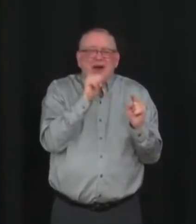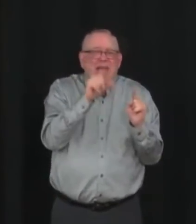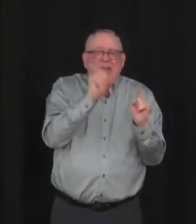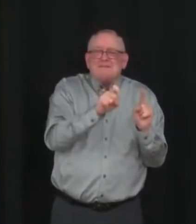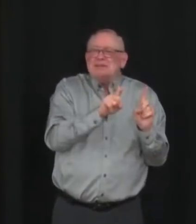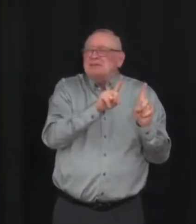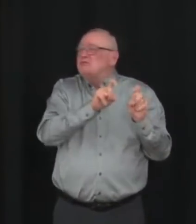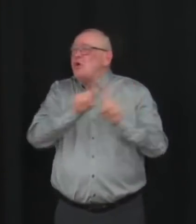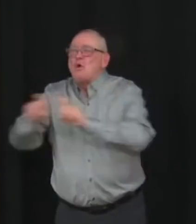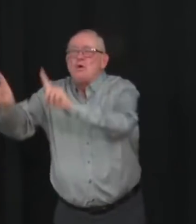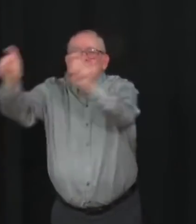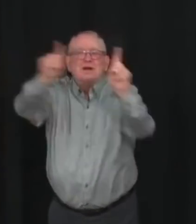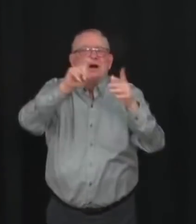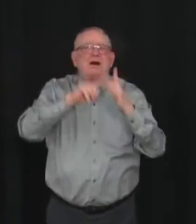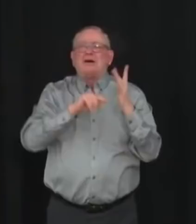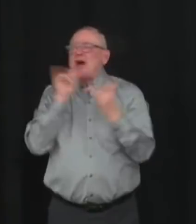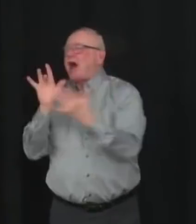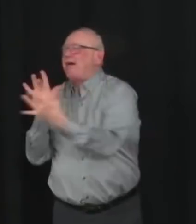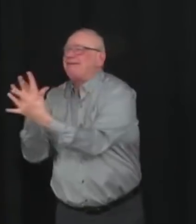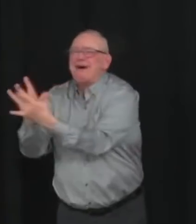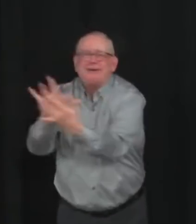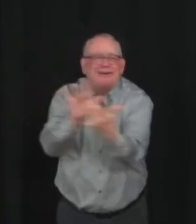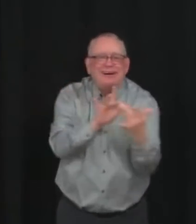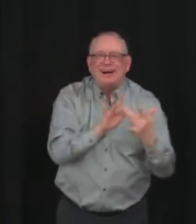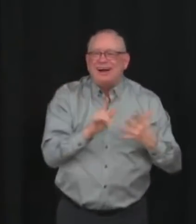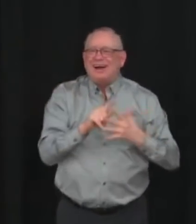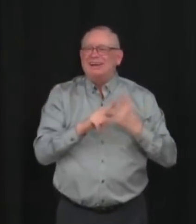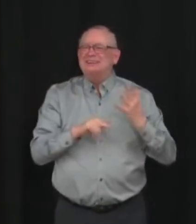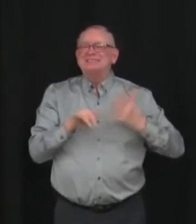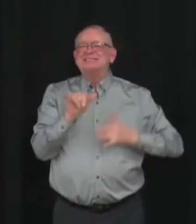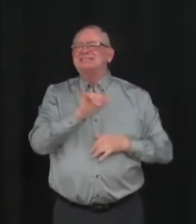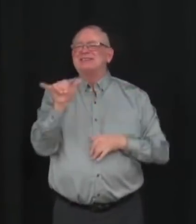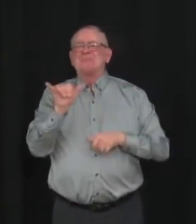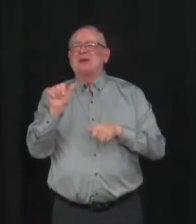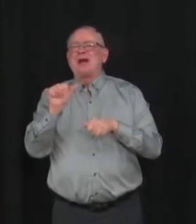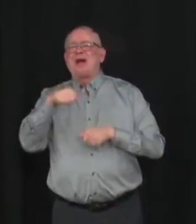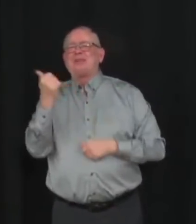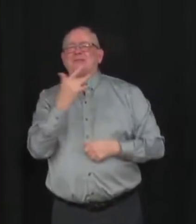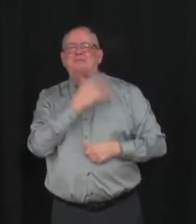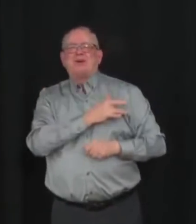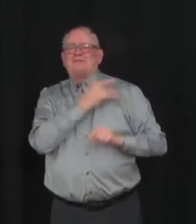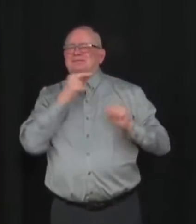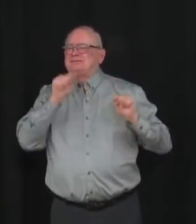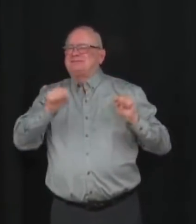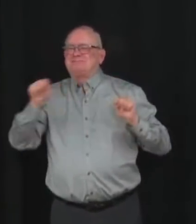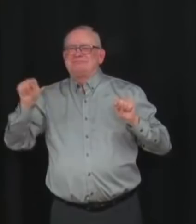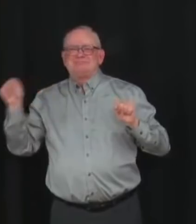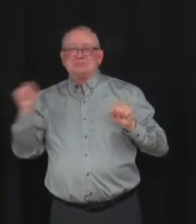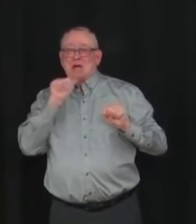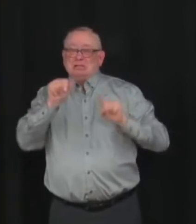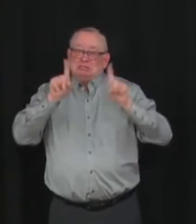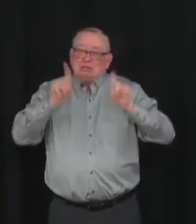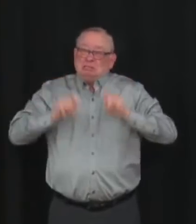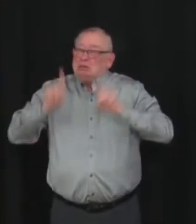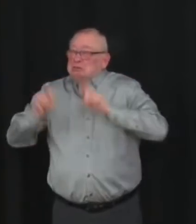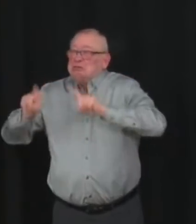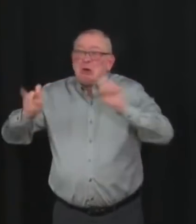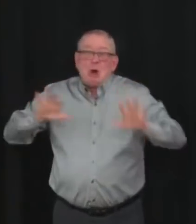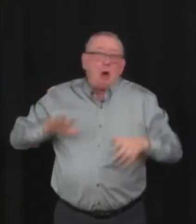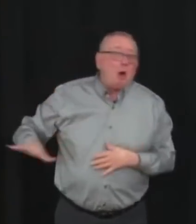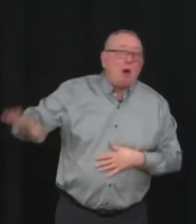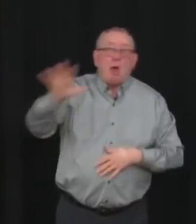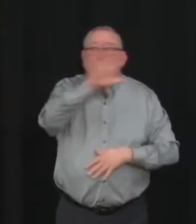cases. This isn't new. From the beginning of the pandemic, daily numbers have only given us a snapshot of the